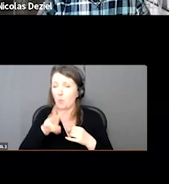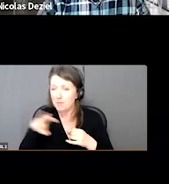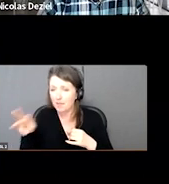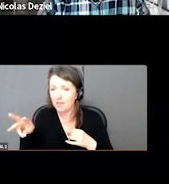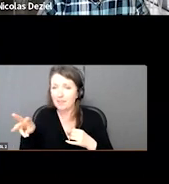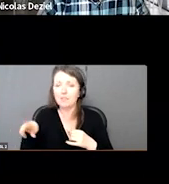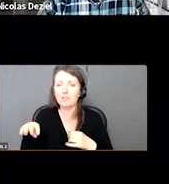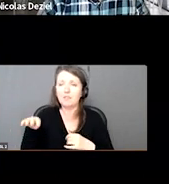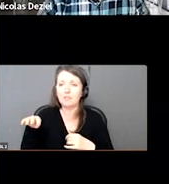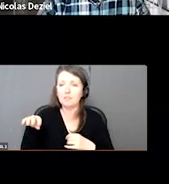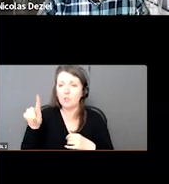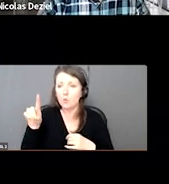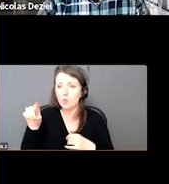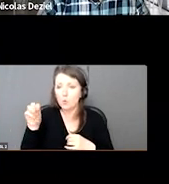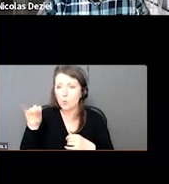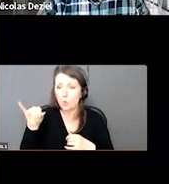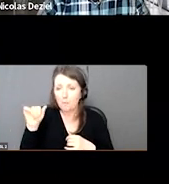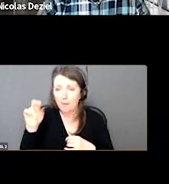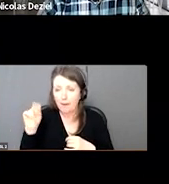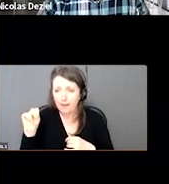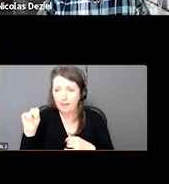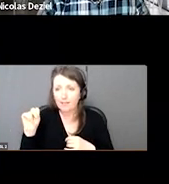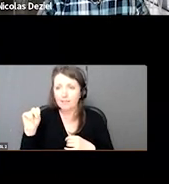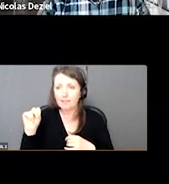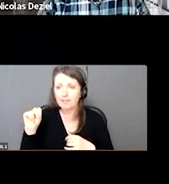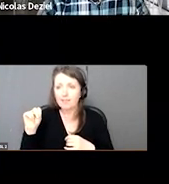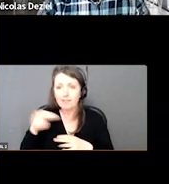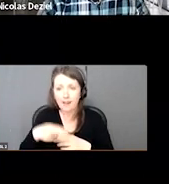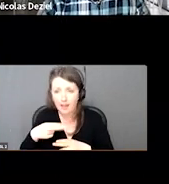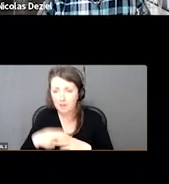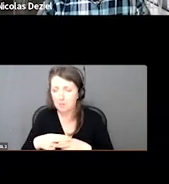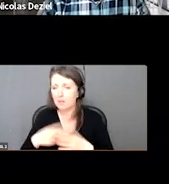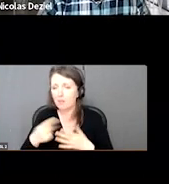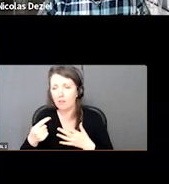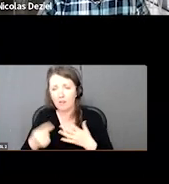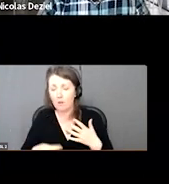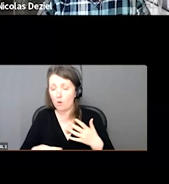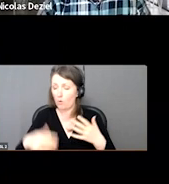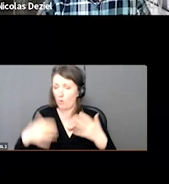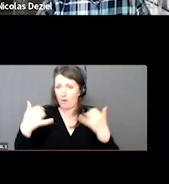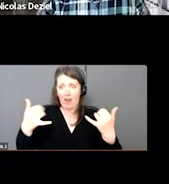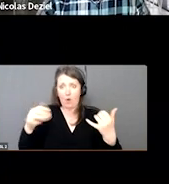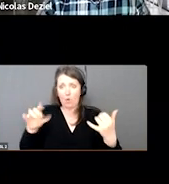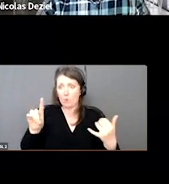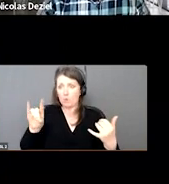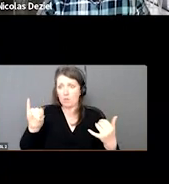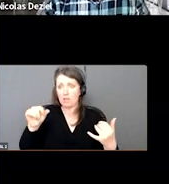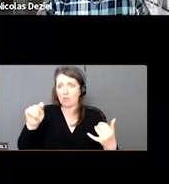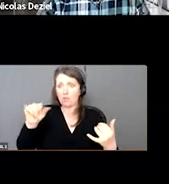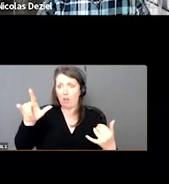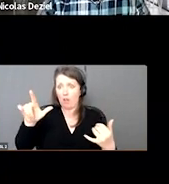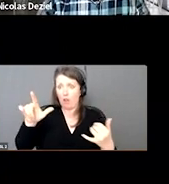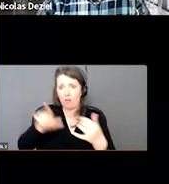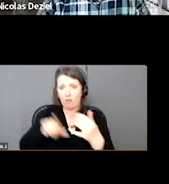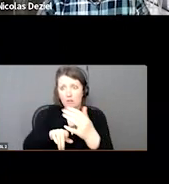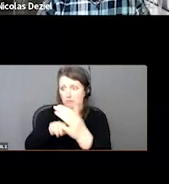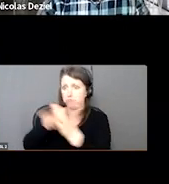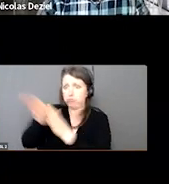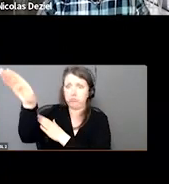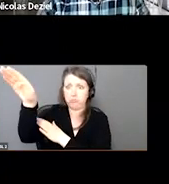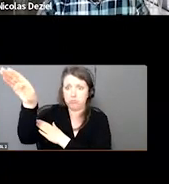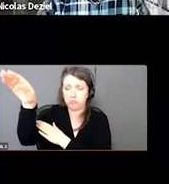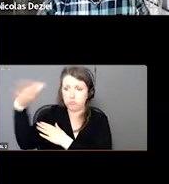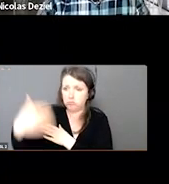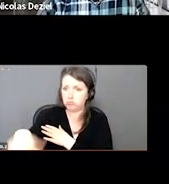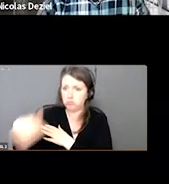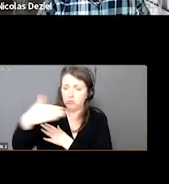social media accounts. Now, in this fast-paced digital era, data-driven economy, we rely